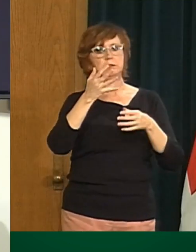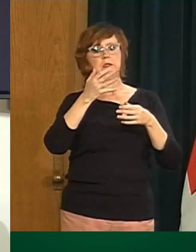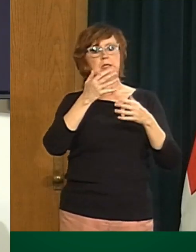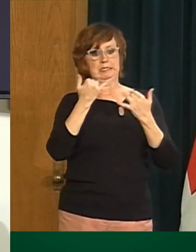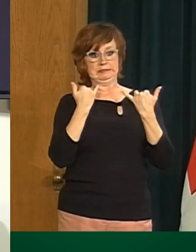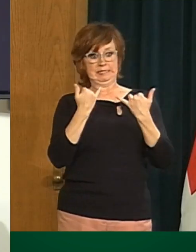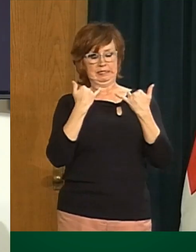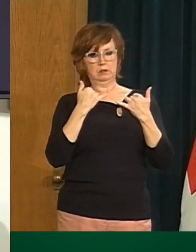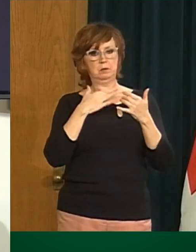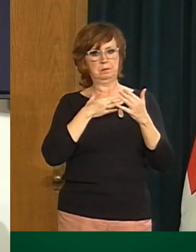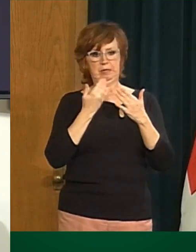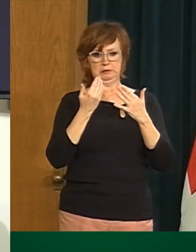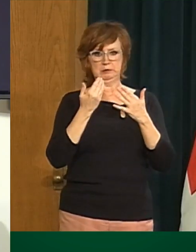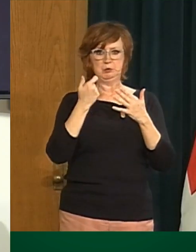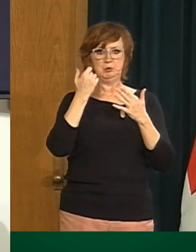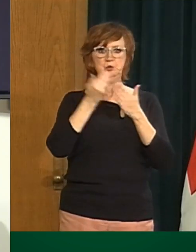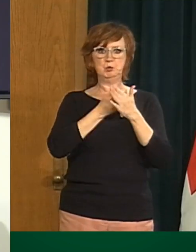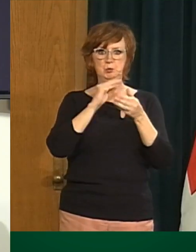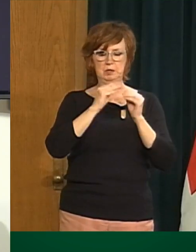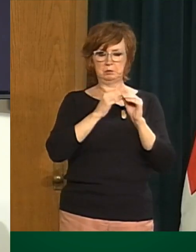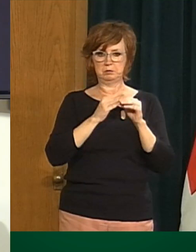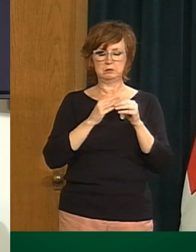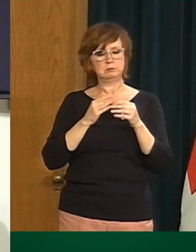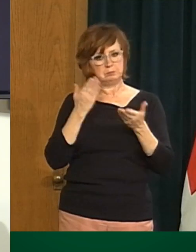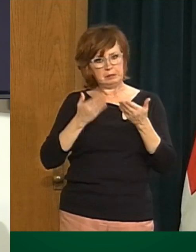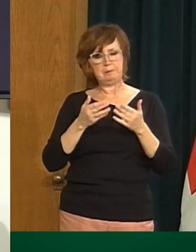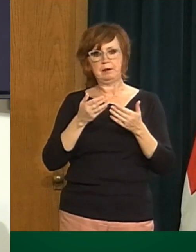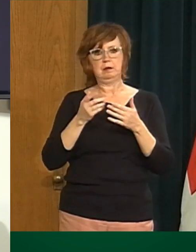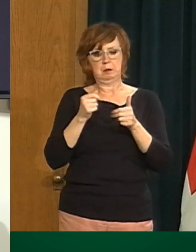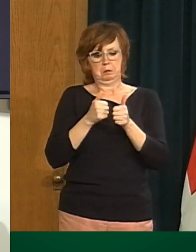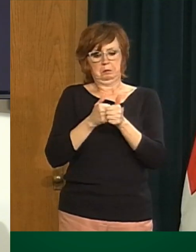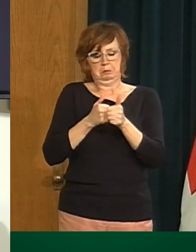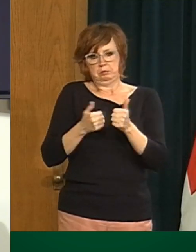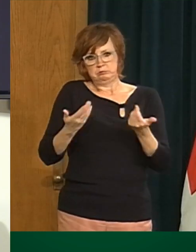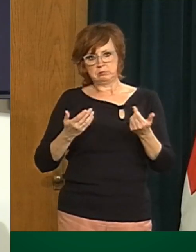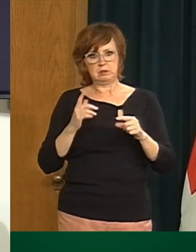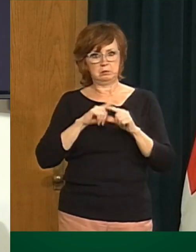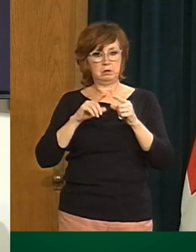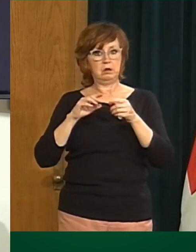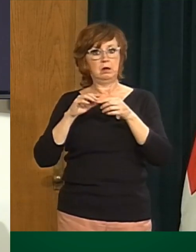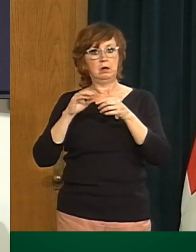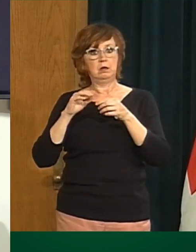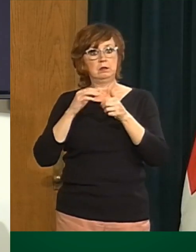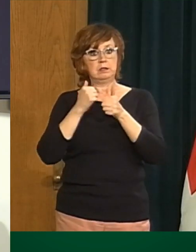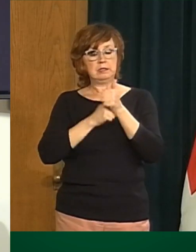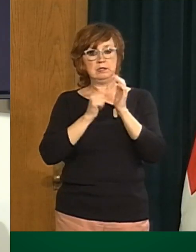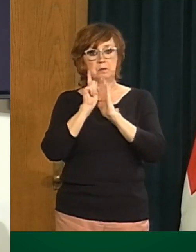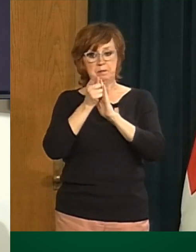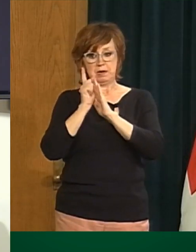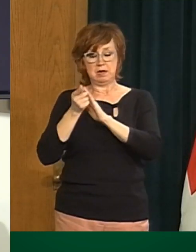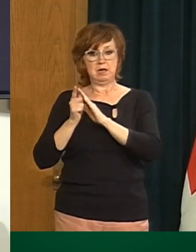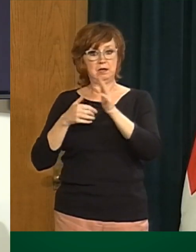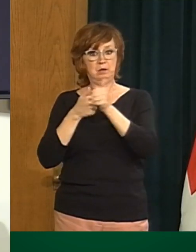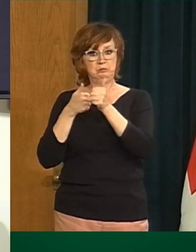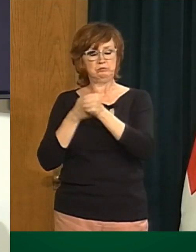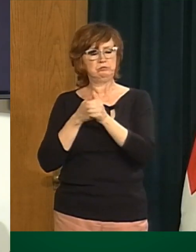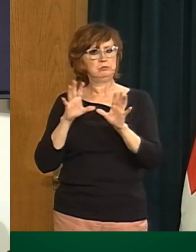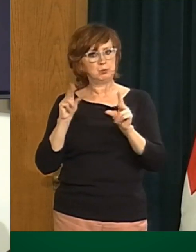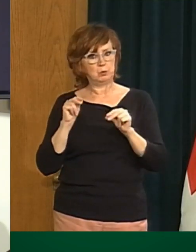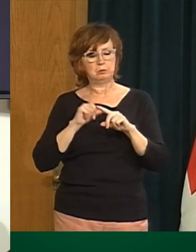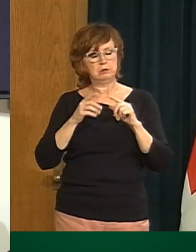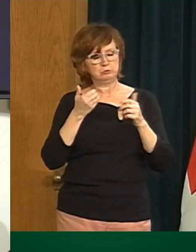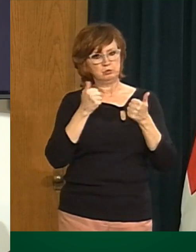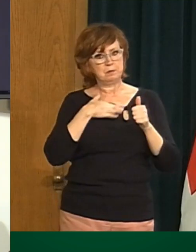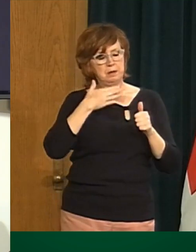community. Our numbers are not automatically updated on a minute-by-minute basis, but I will tell you as of late